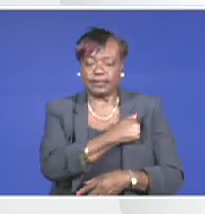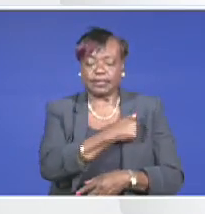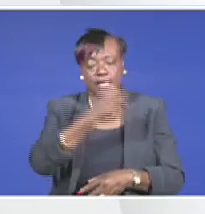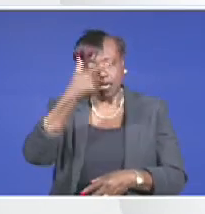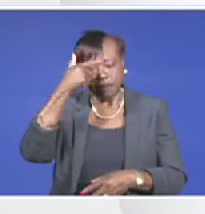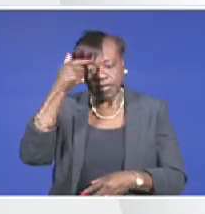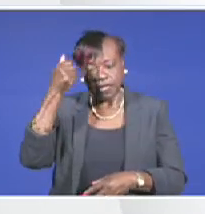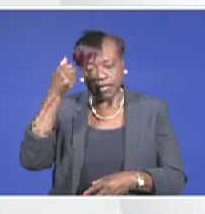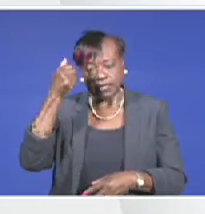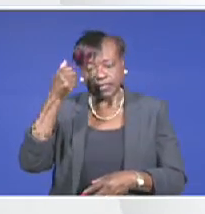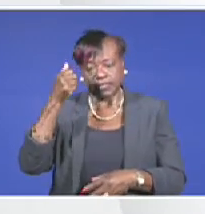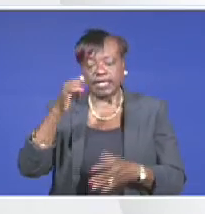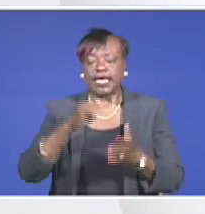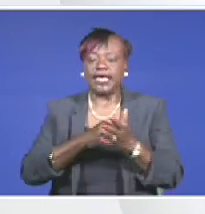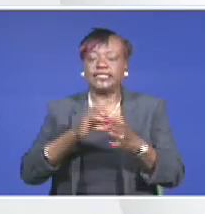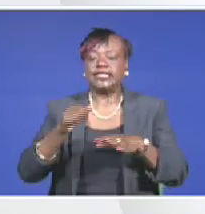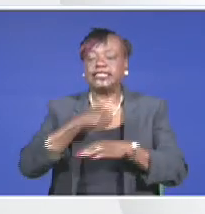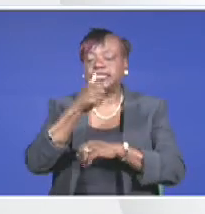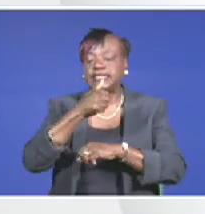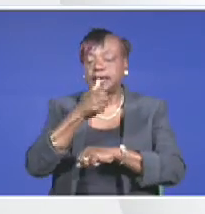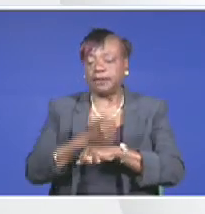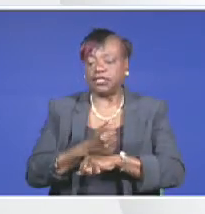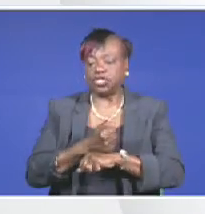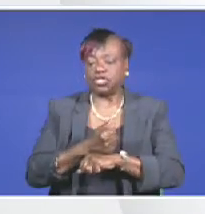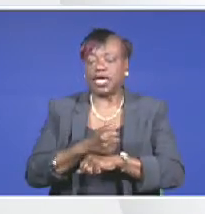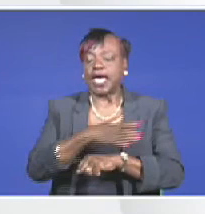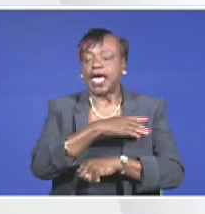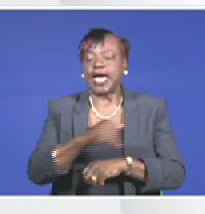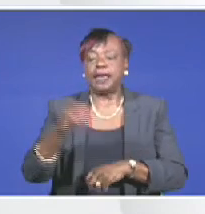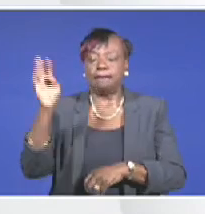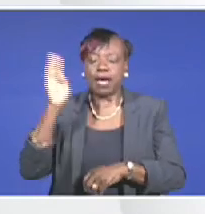because it's already established and Bahama is